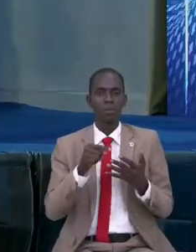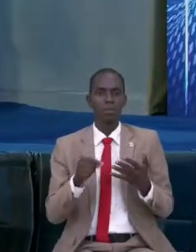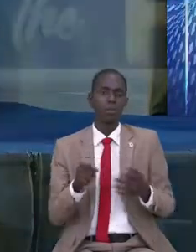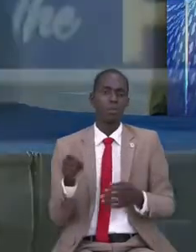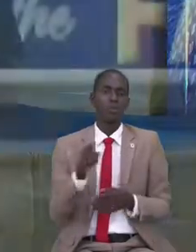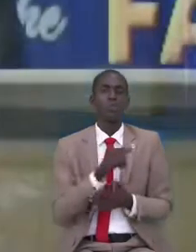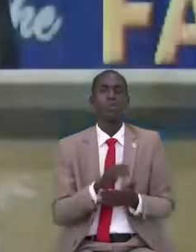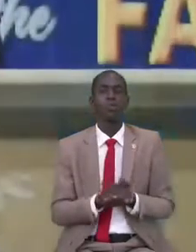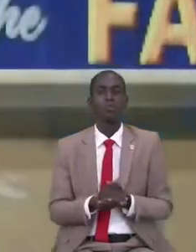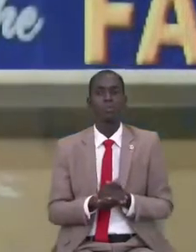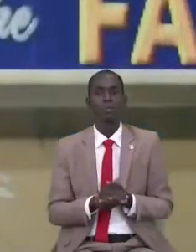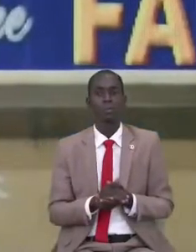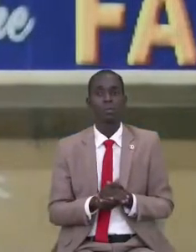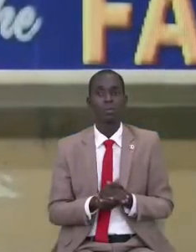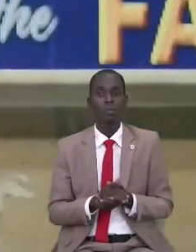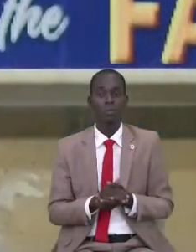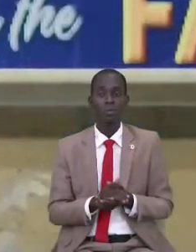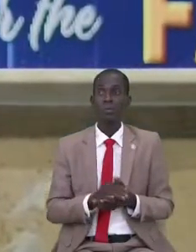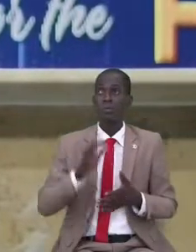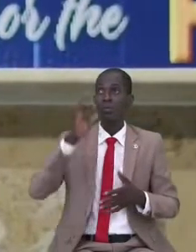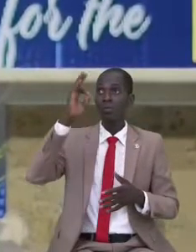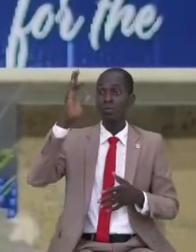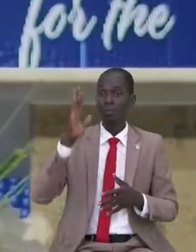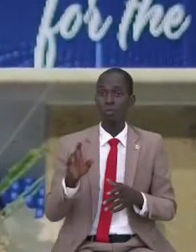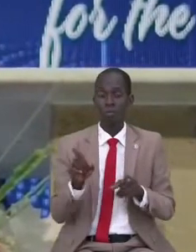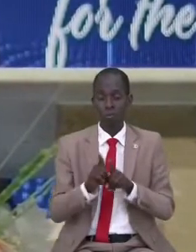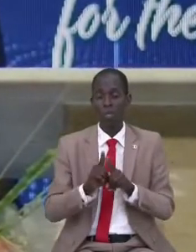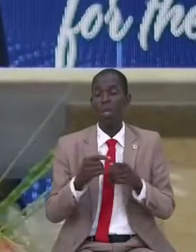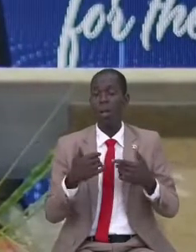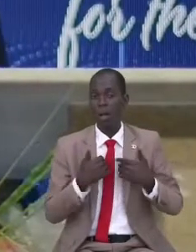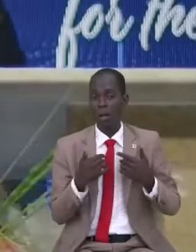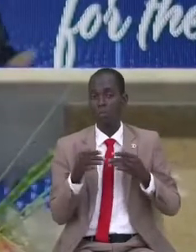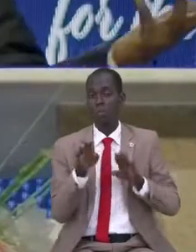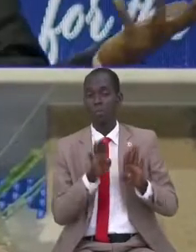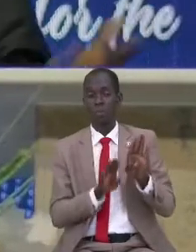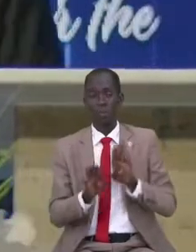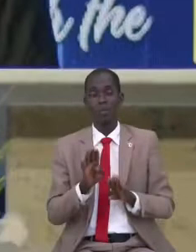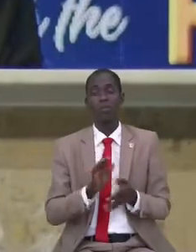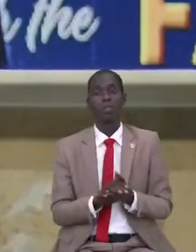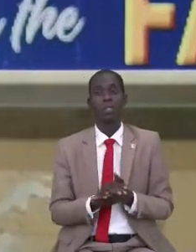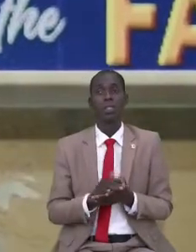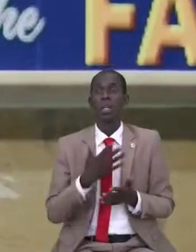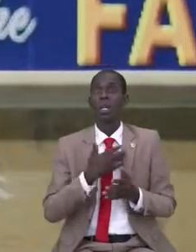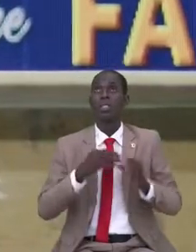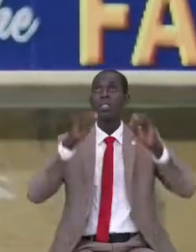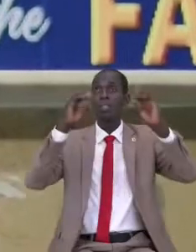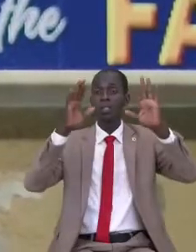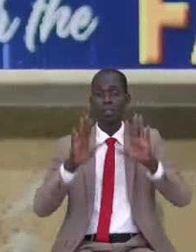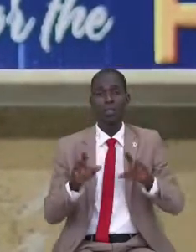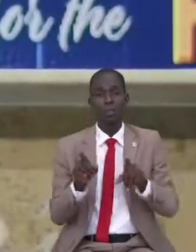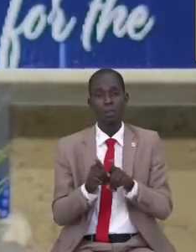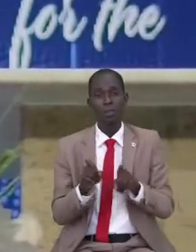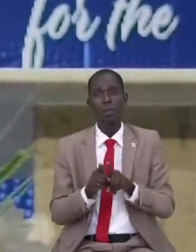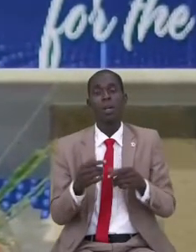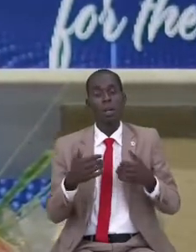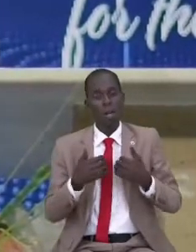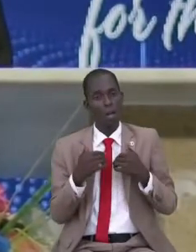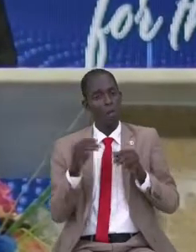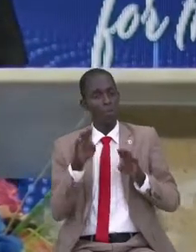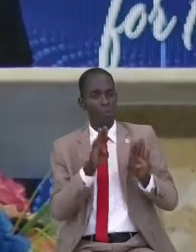ourselves. Preachers also have behavior. And teachers have